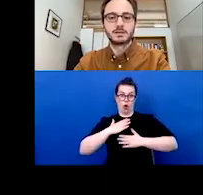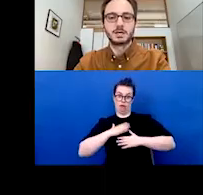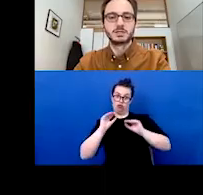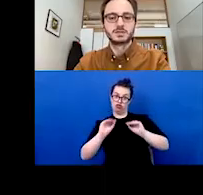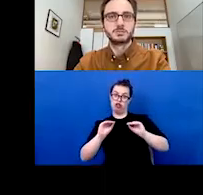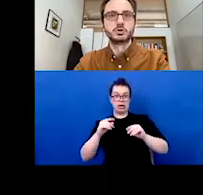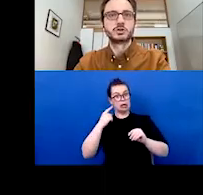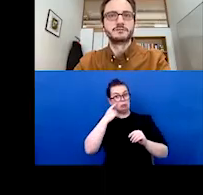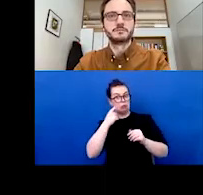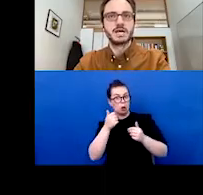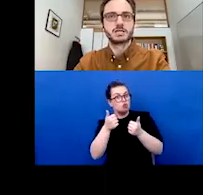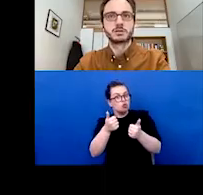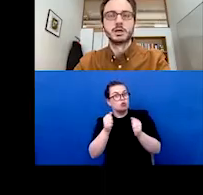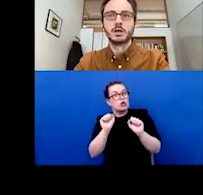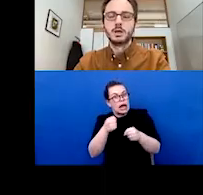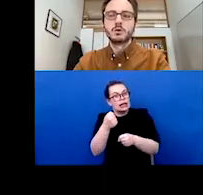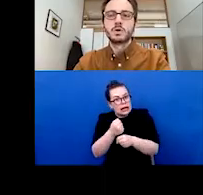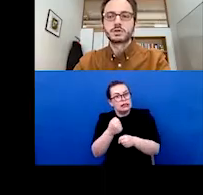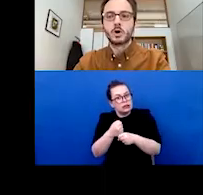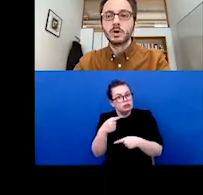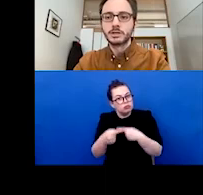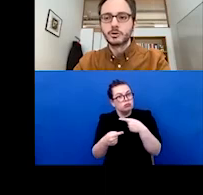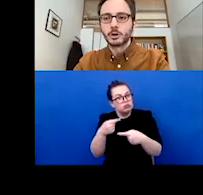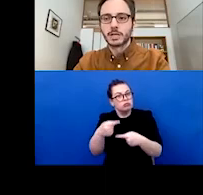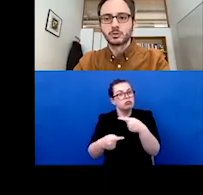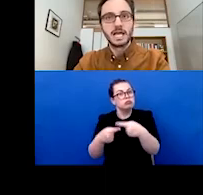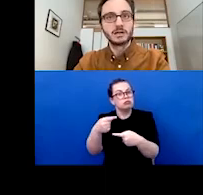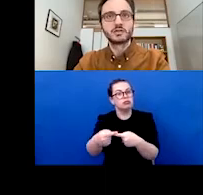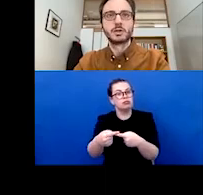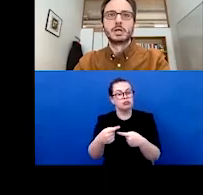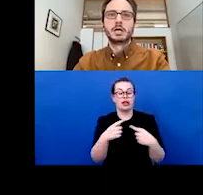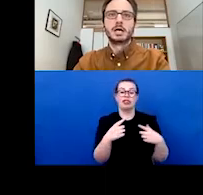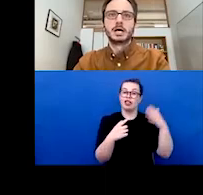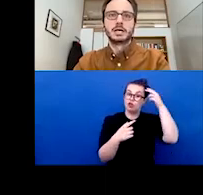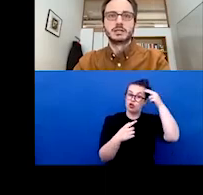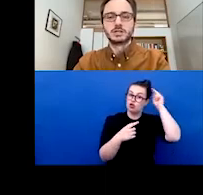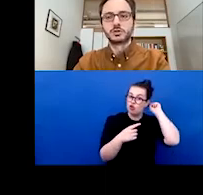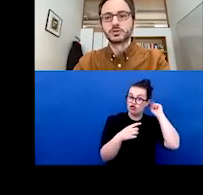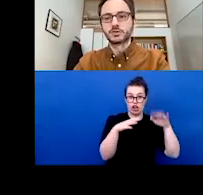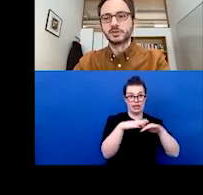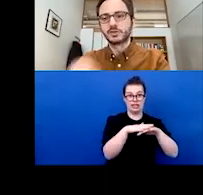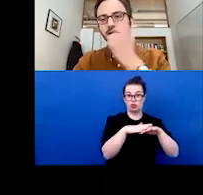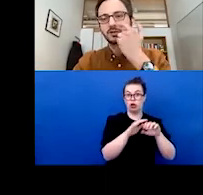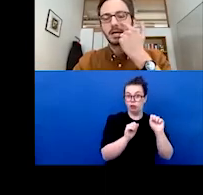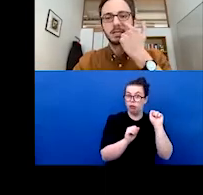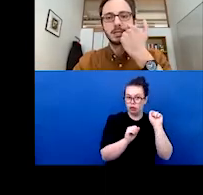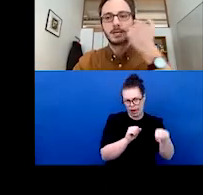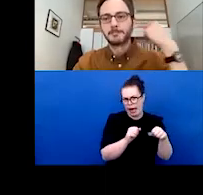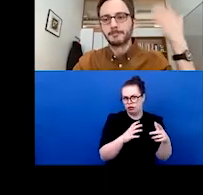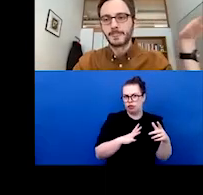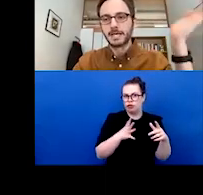that distributional information, which only the neural network gets, in addition to synsets